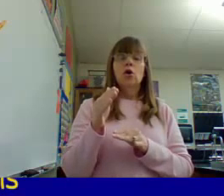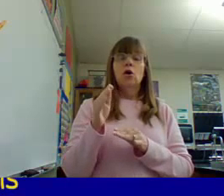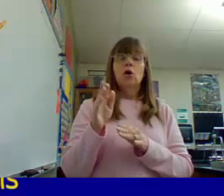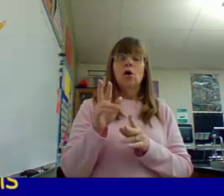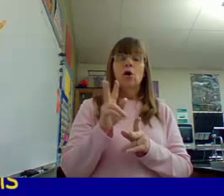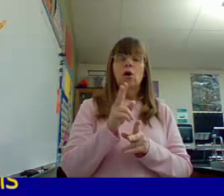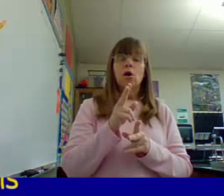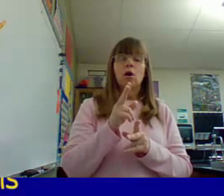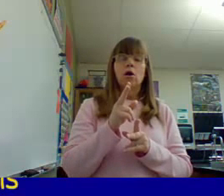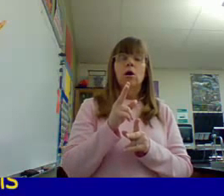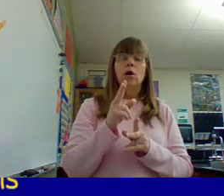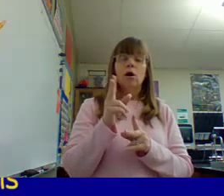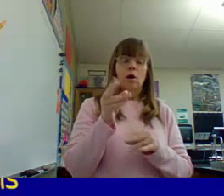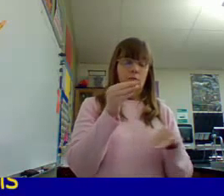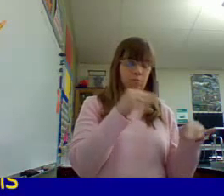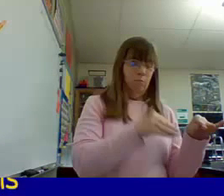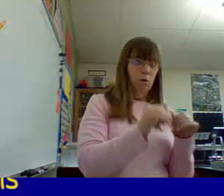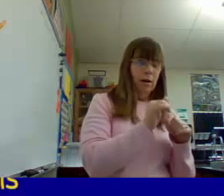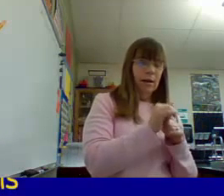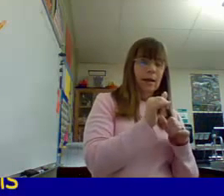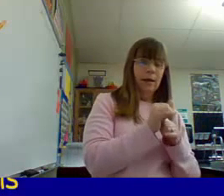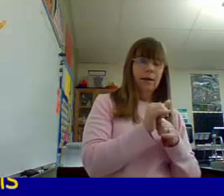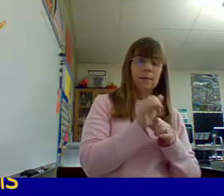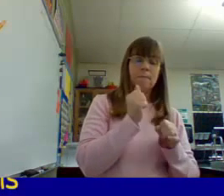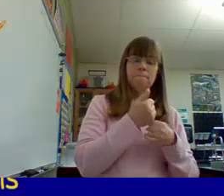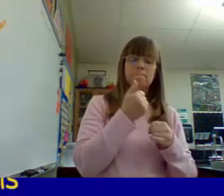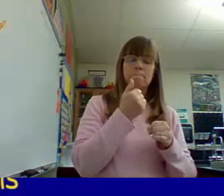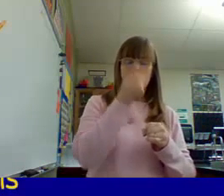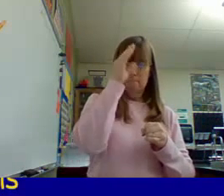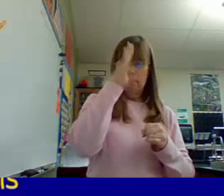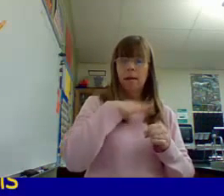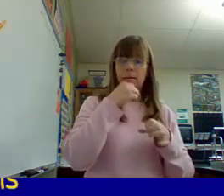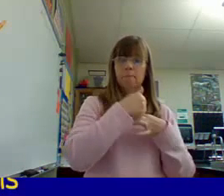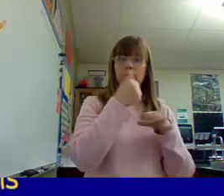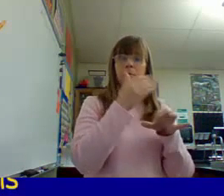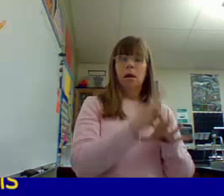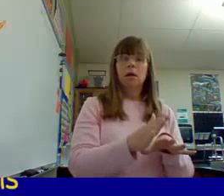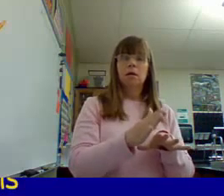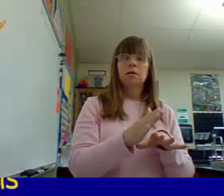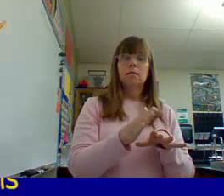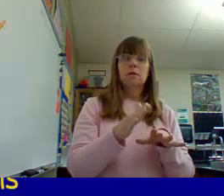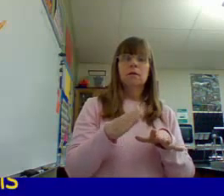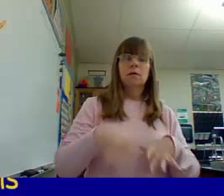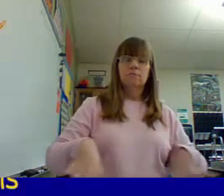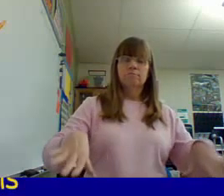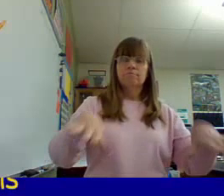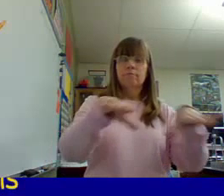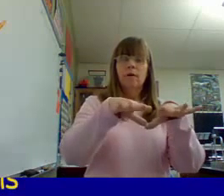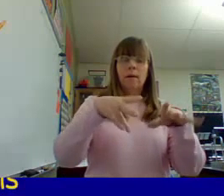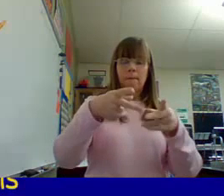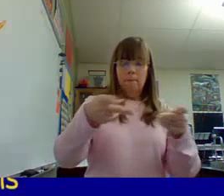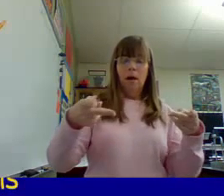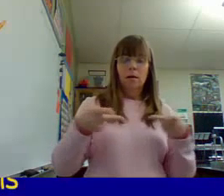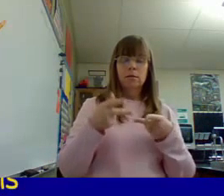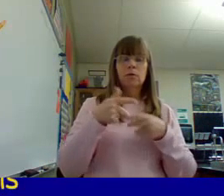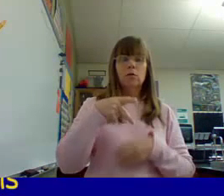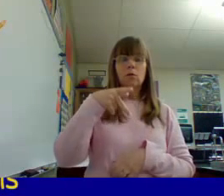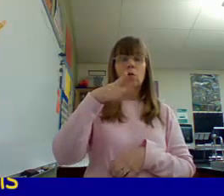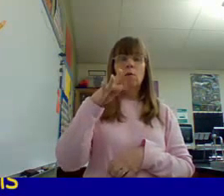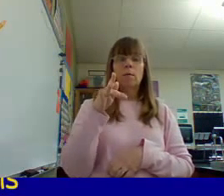often replace natural habitat because they have to dig out a big pond to keep them in. Maintaining them can cause pollution and disease in